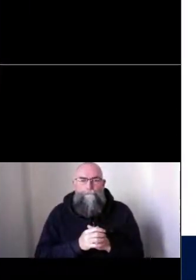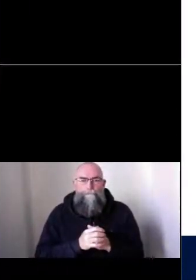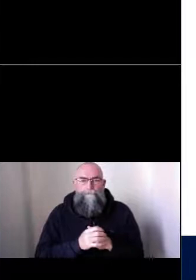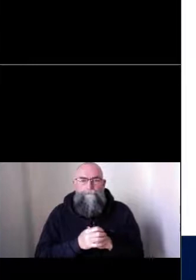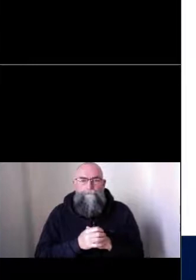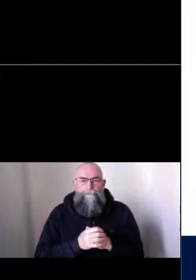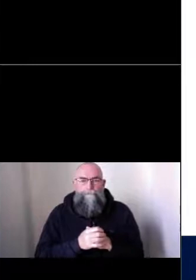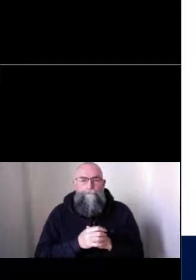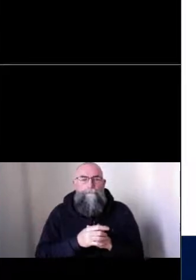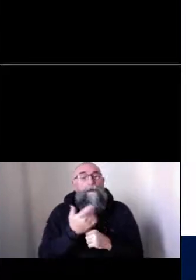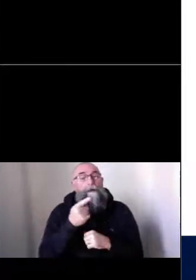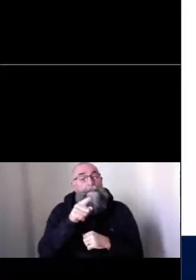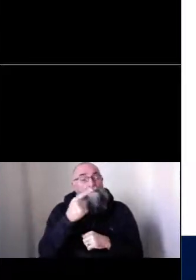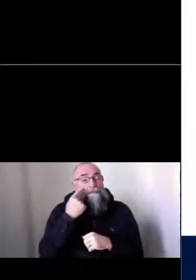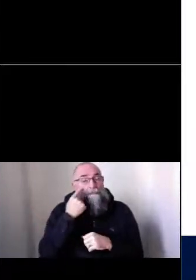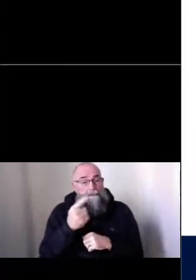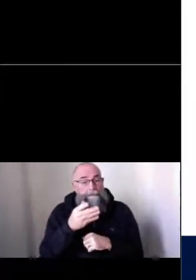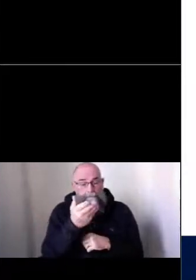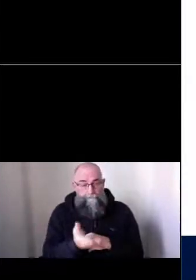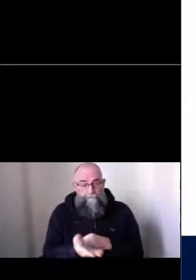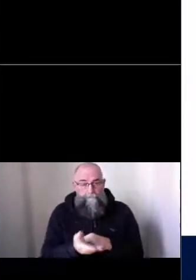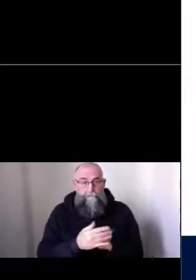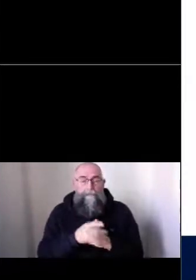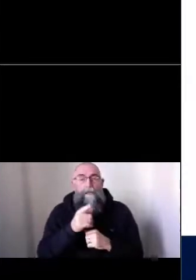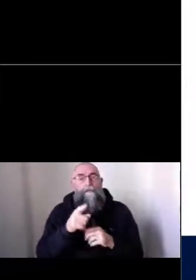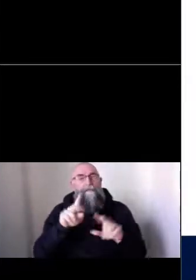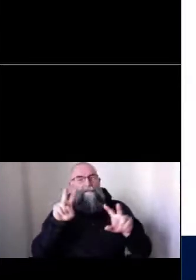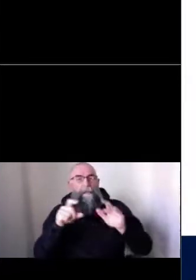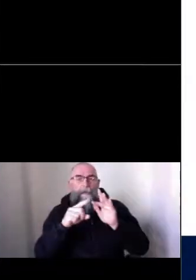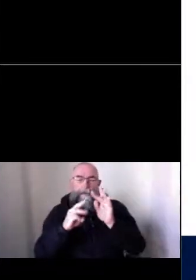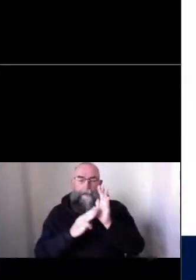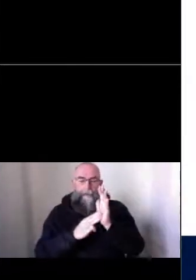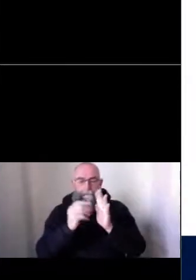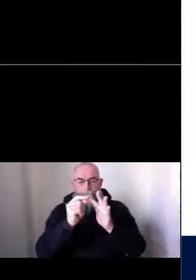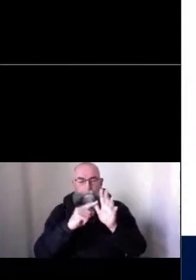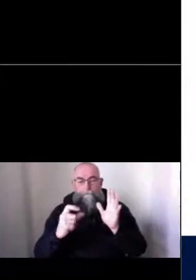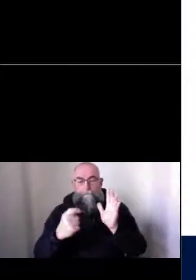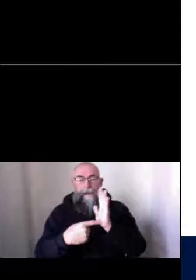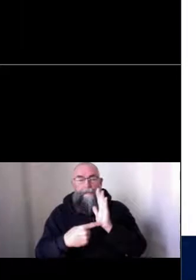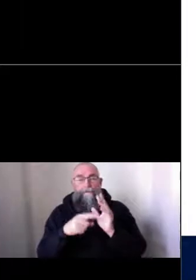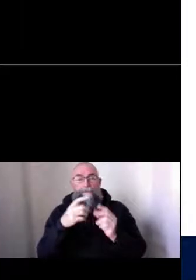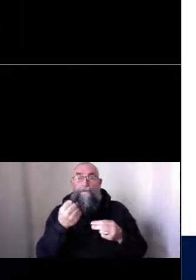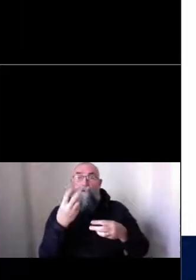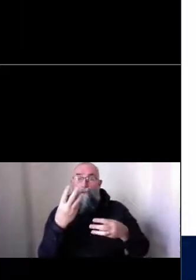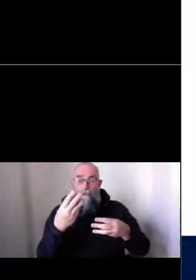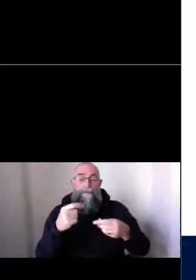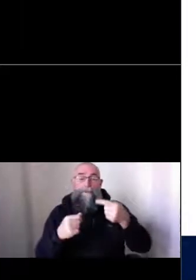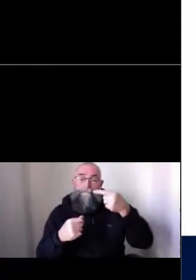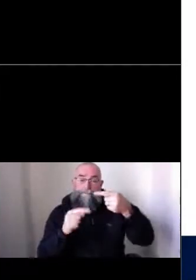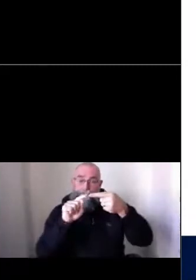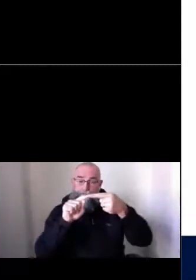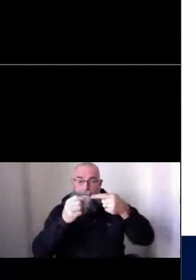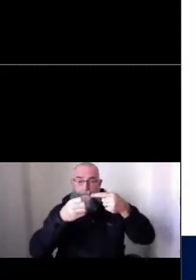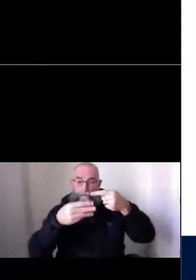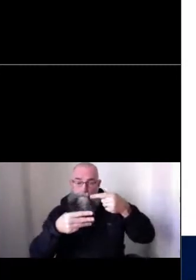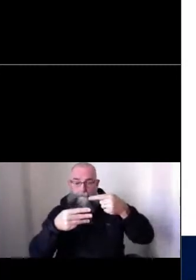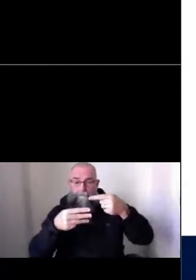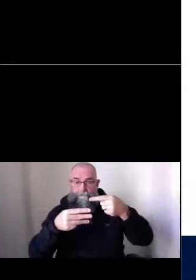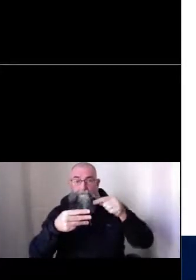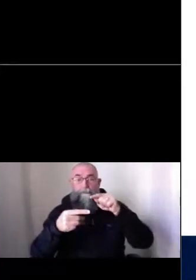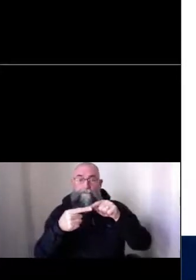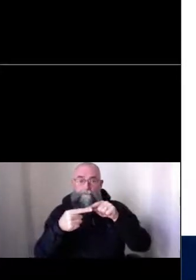So when it comes to impact, you'll have 3 choices of which one you'd like to address. These